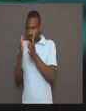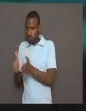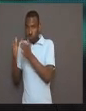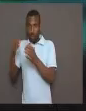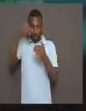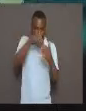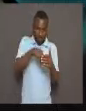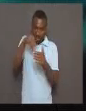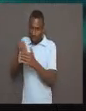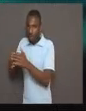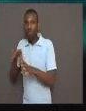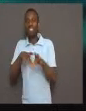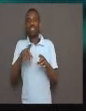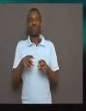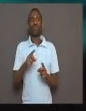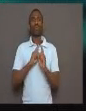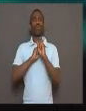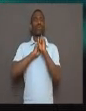results?